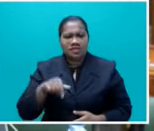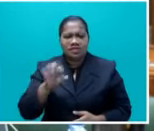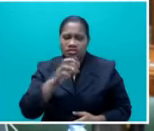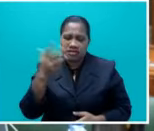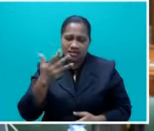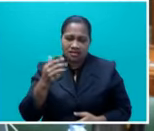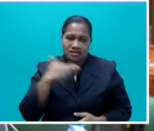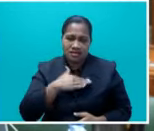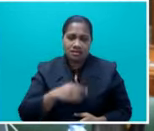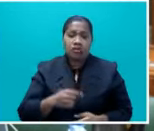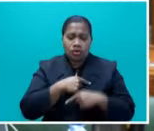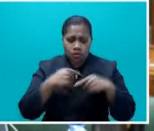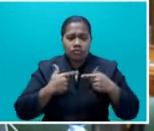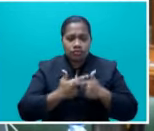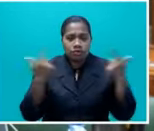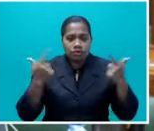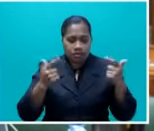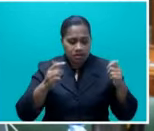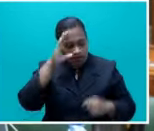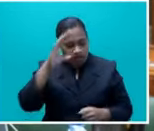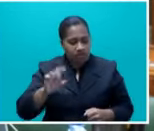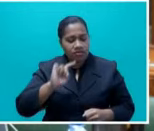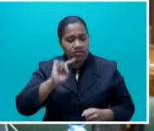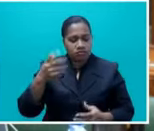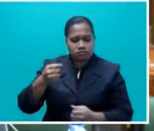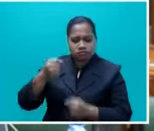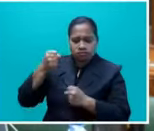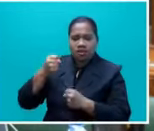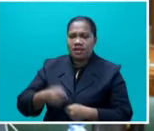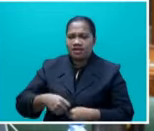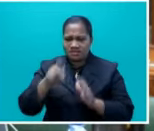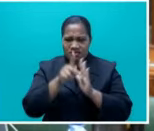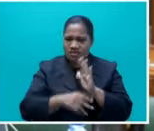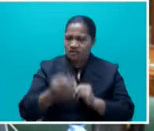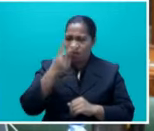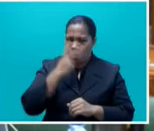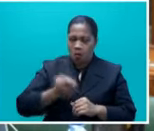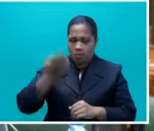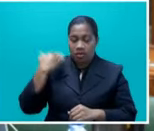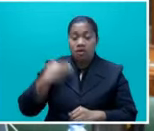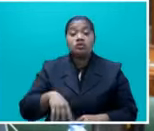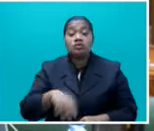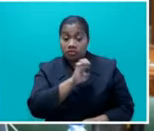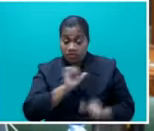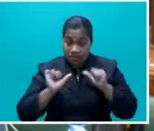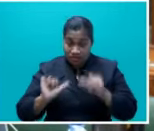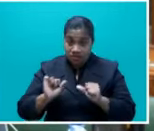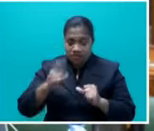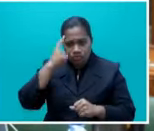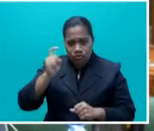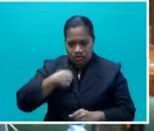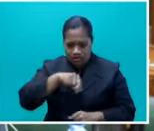but held back by the politics of old. And His Excellency, in his gracious speech, is calling on us to continue to